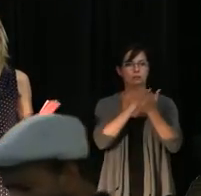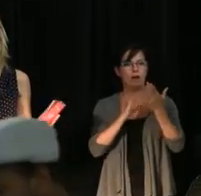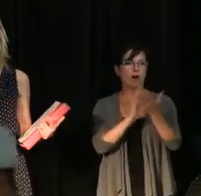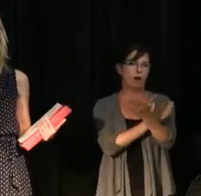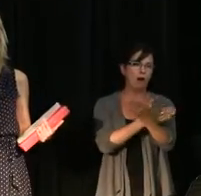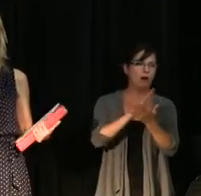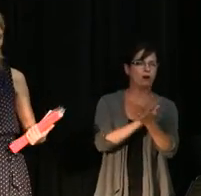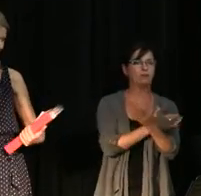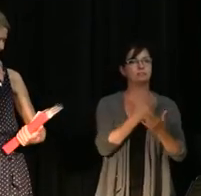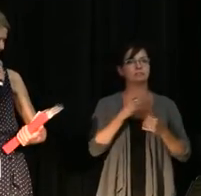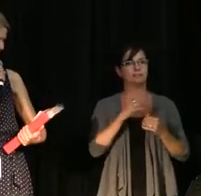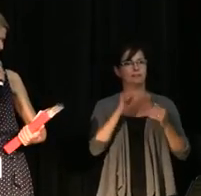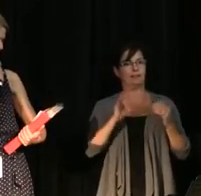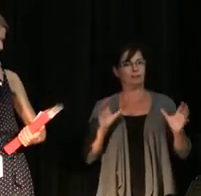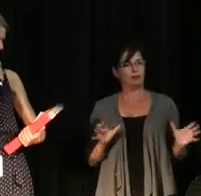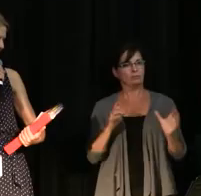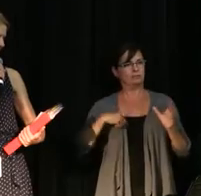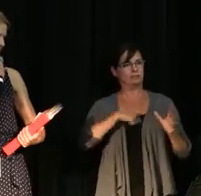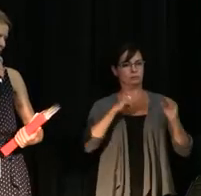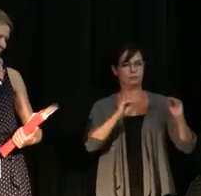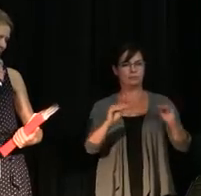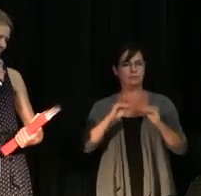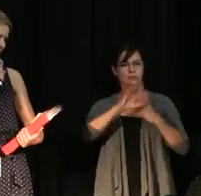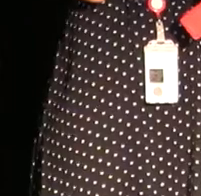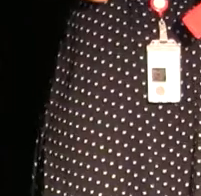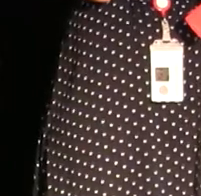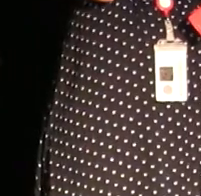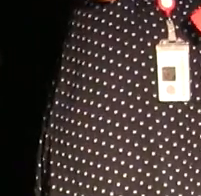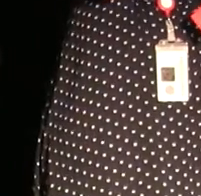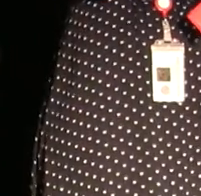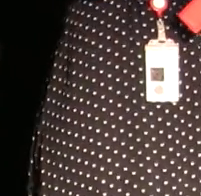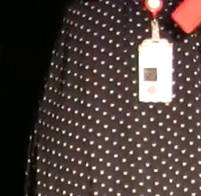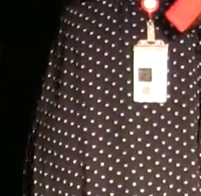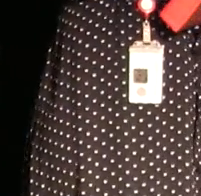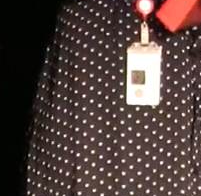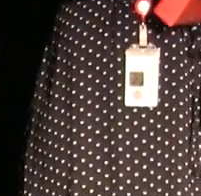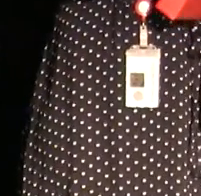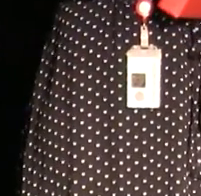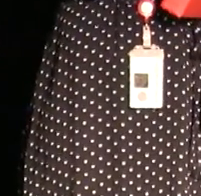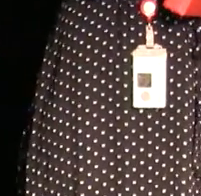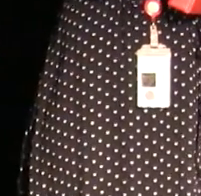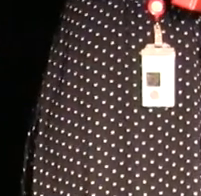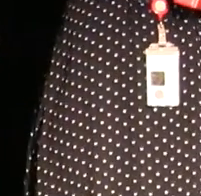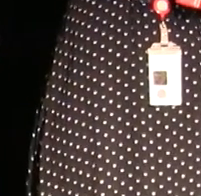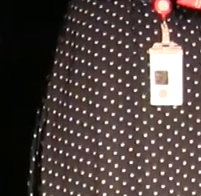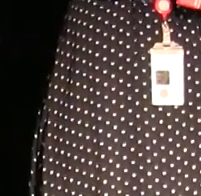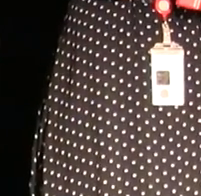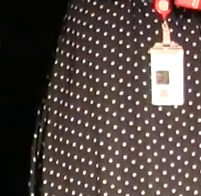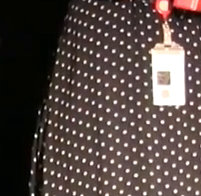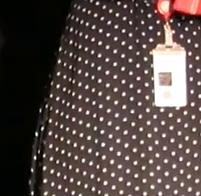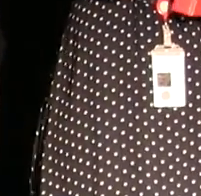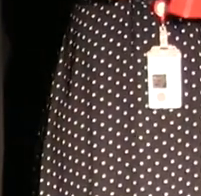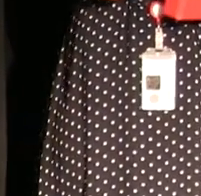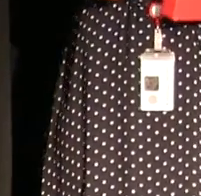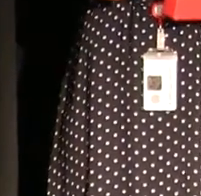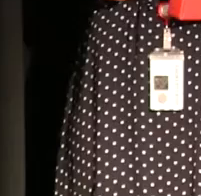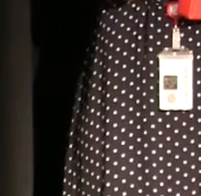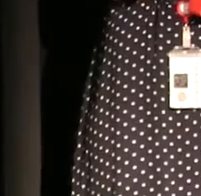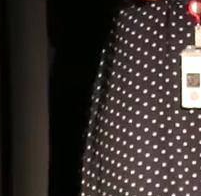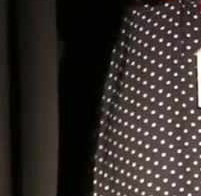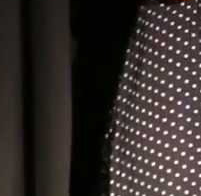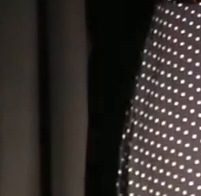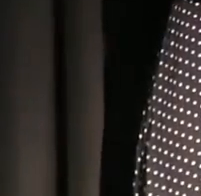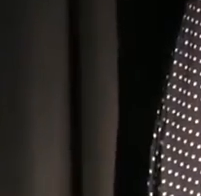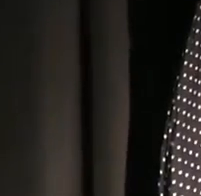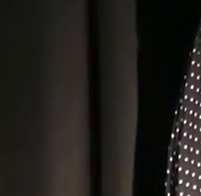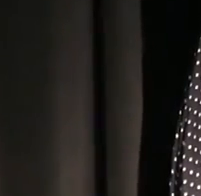us to teach the whole child. I've been doing this job for over a decade, and your son and daughter's talents never cease to